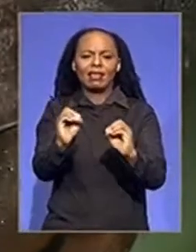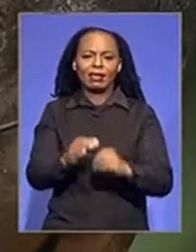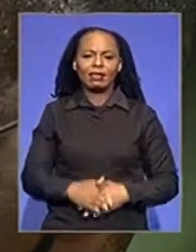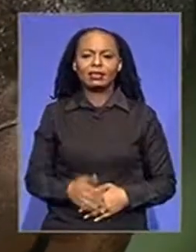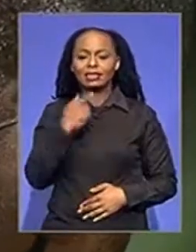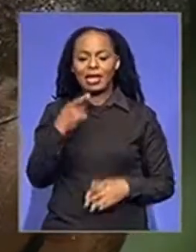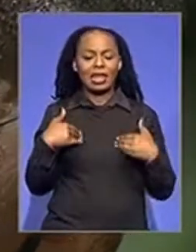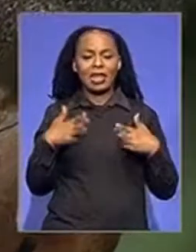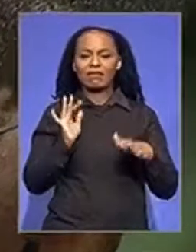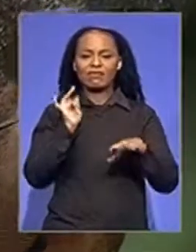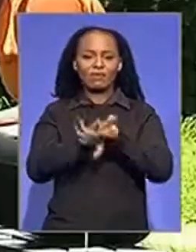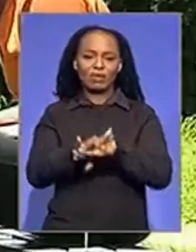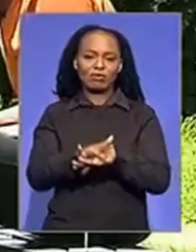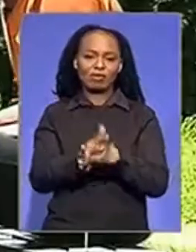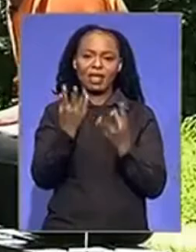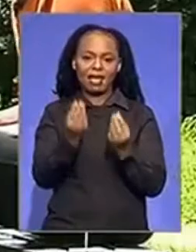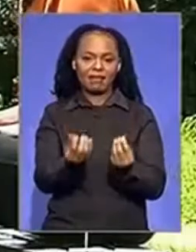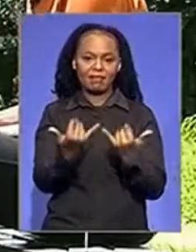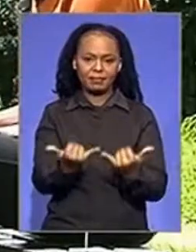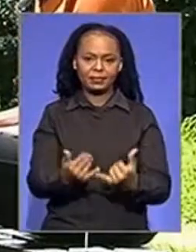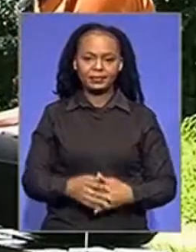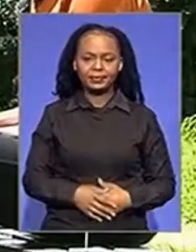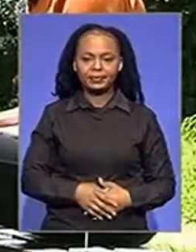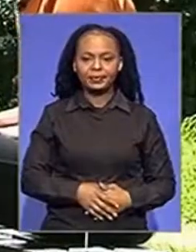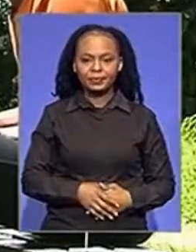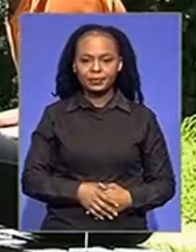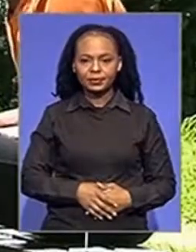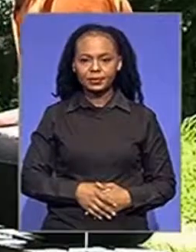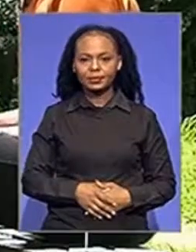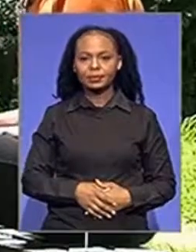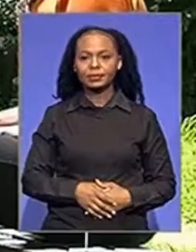e amegile. Ke Mare ke tla mohlabe wa ditaba tša SABC Johannesburg.